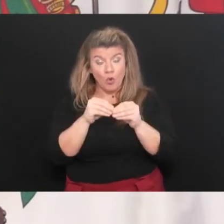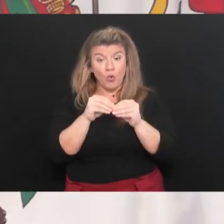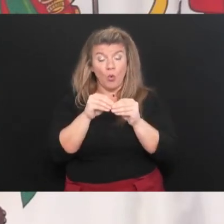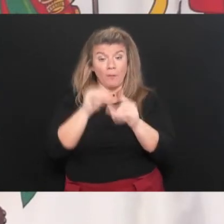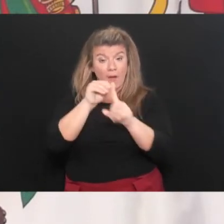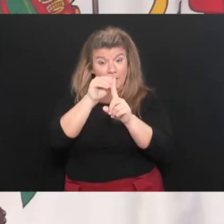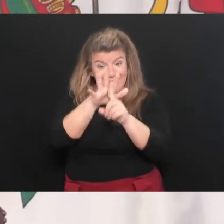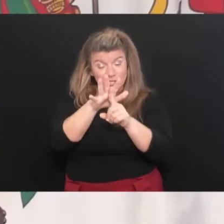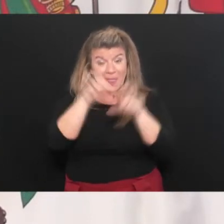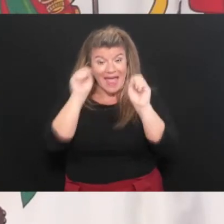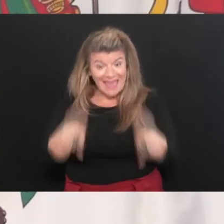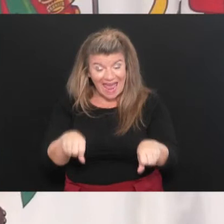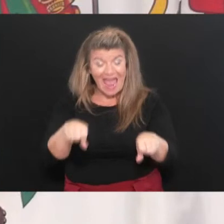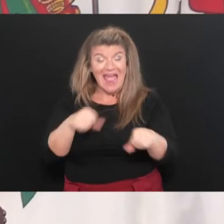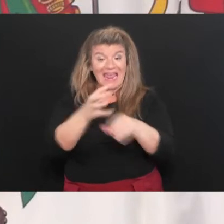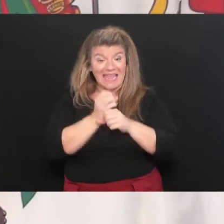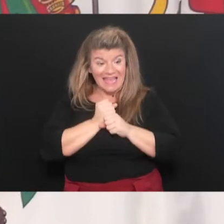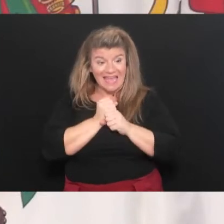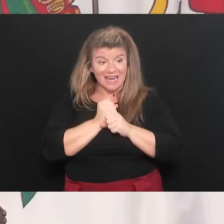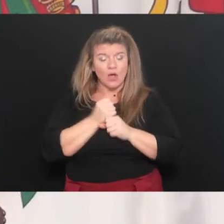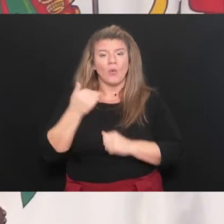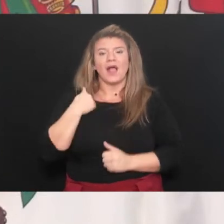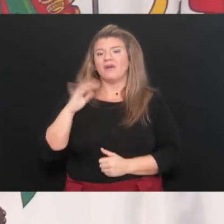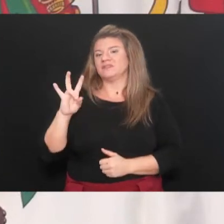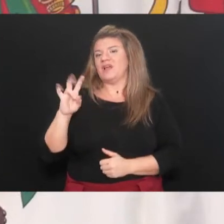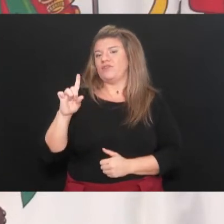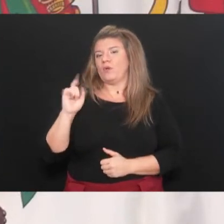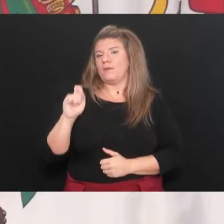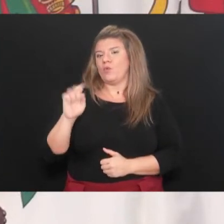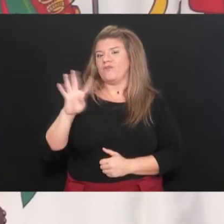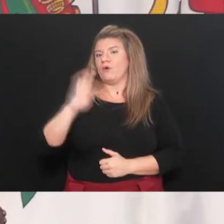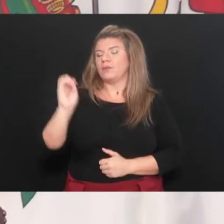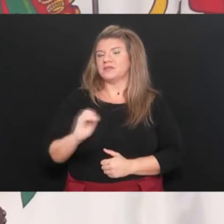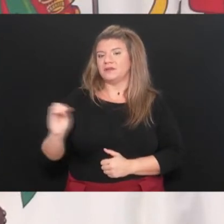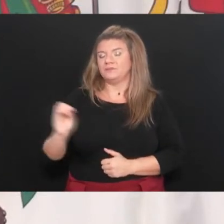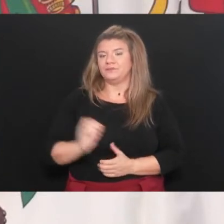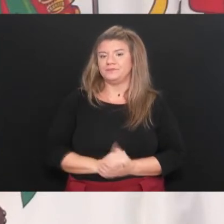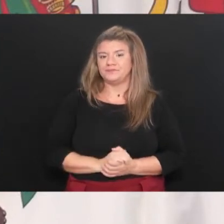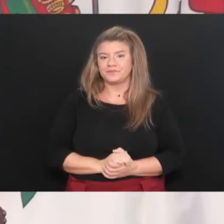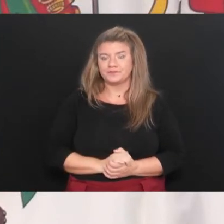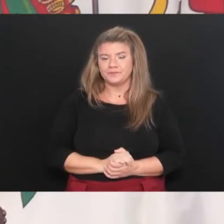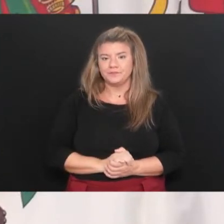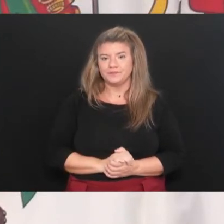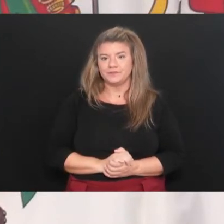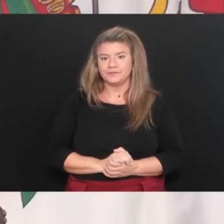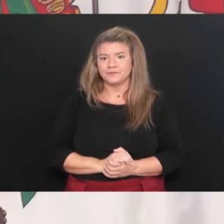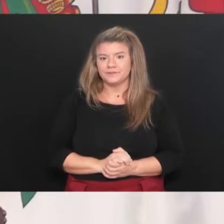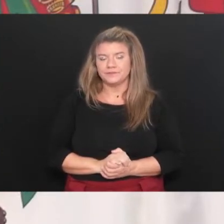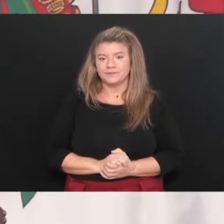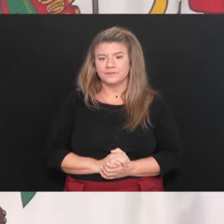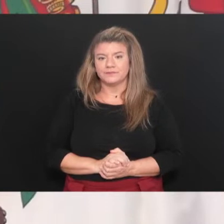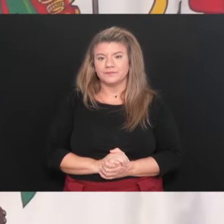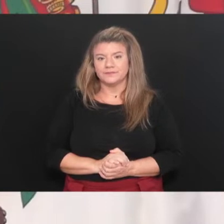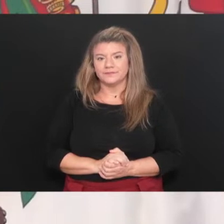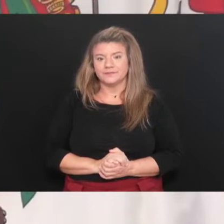that's eligible 12 and above, we have 71.4%. You know,